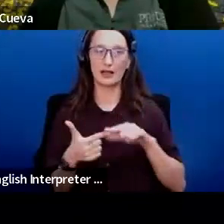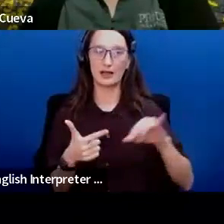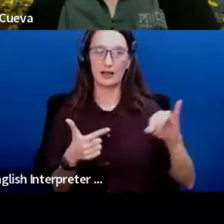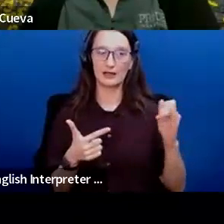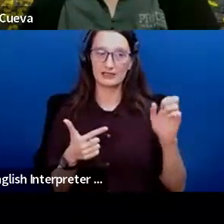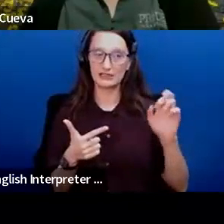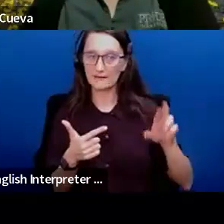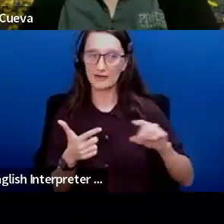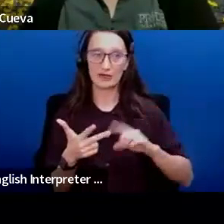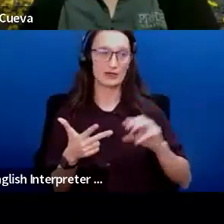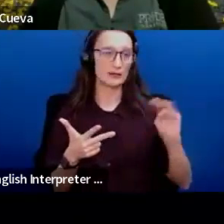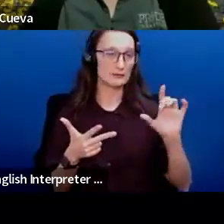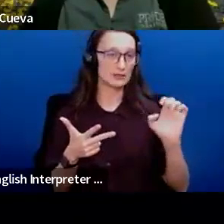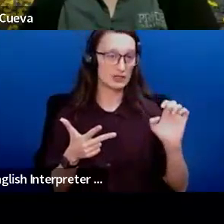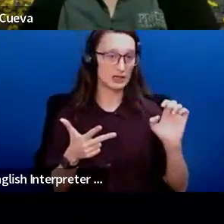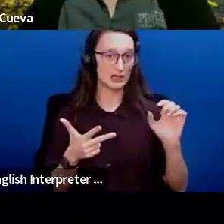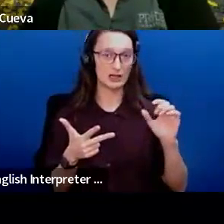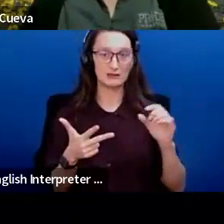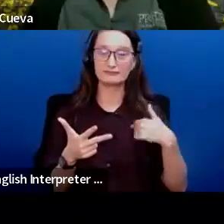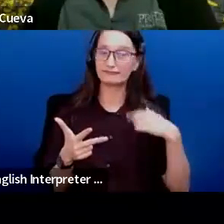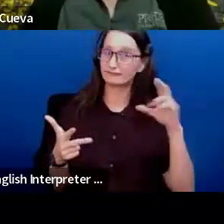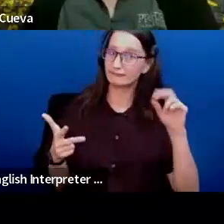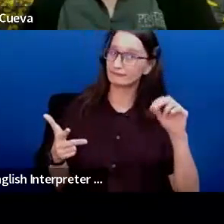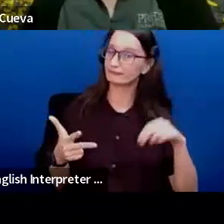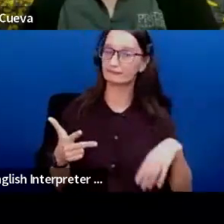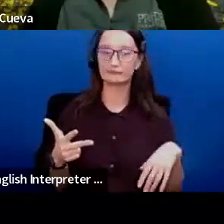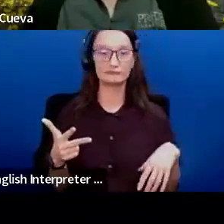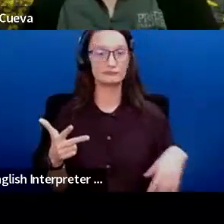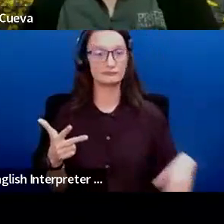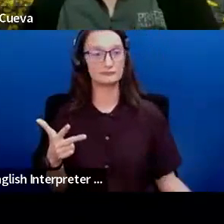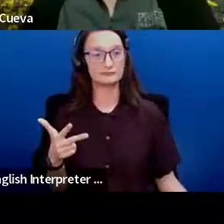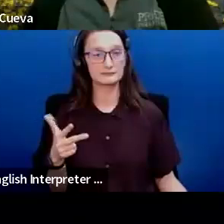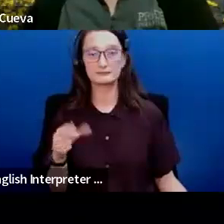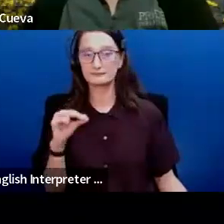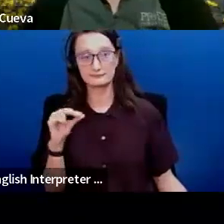I don't have anything today, John. Thank you. Right on. Nothing more from me.